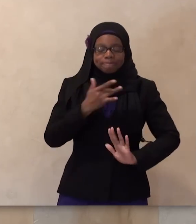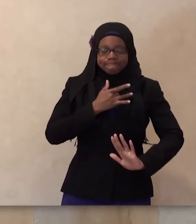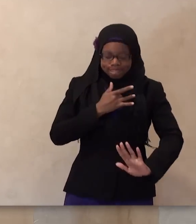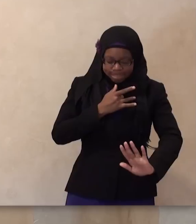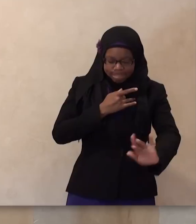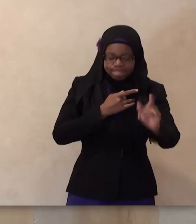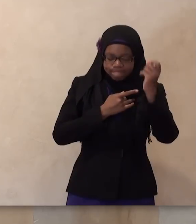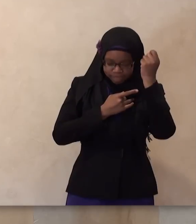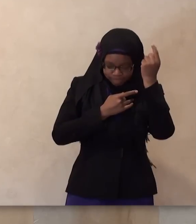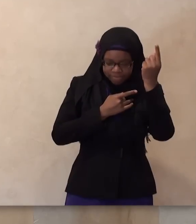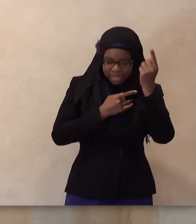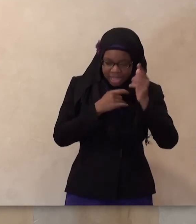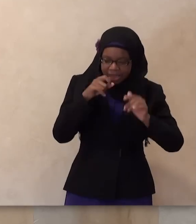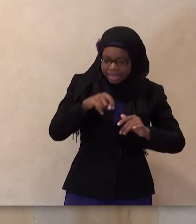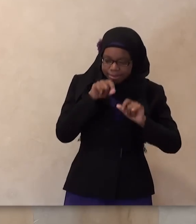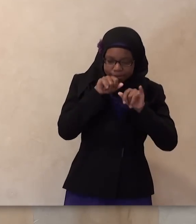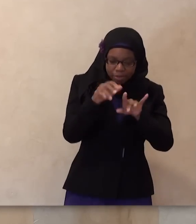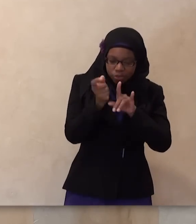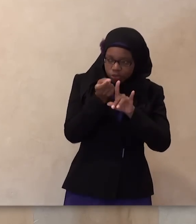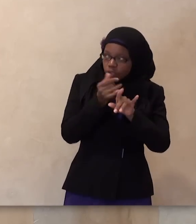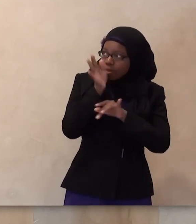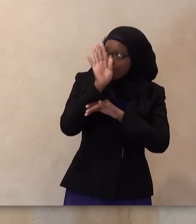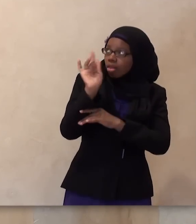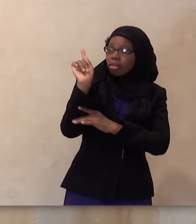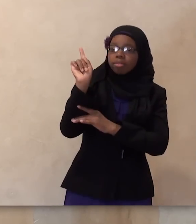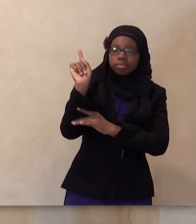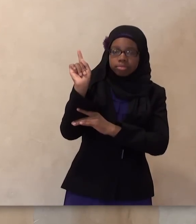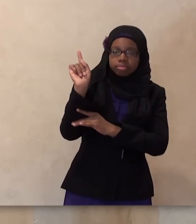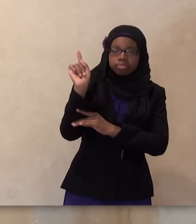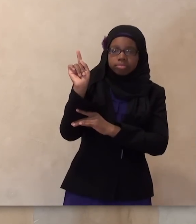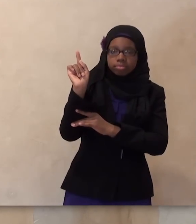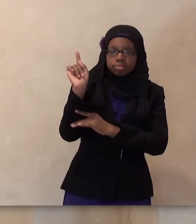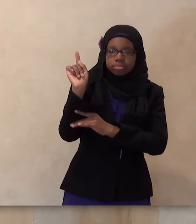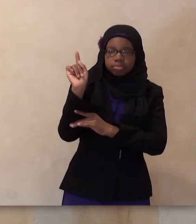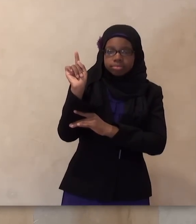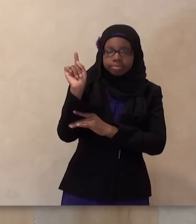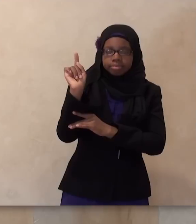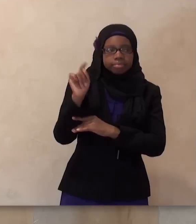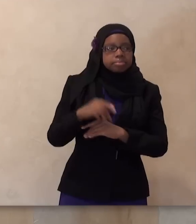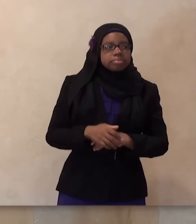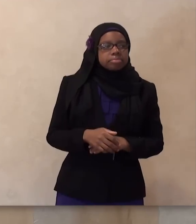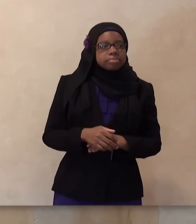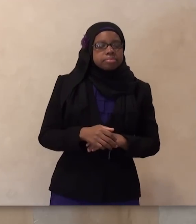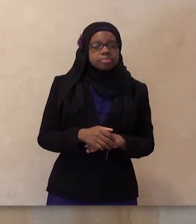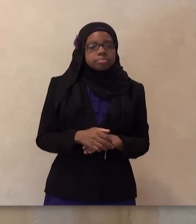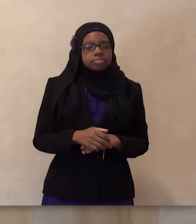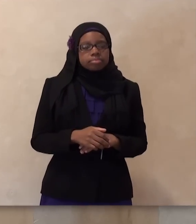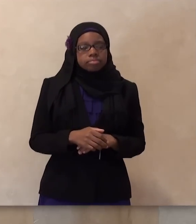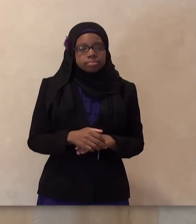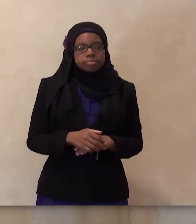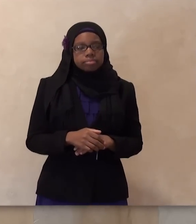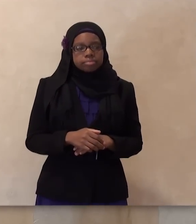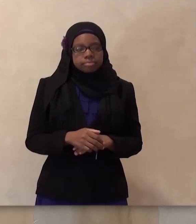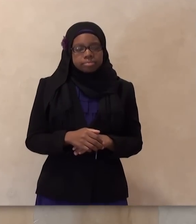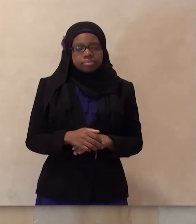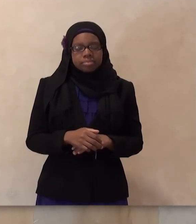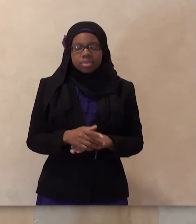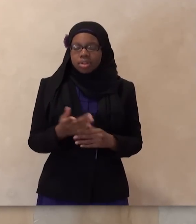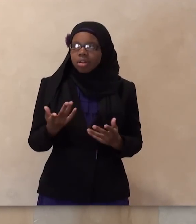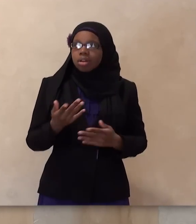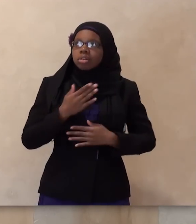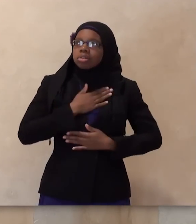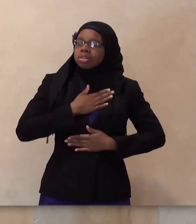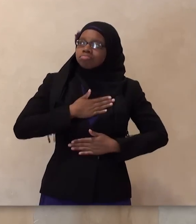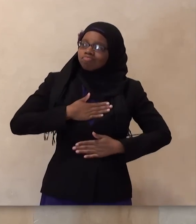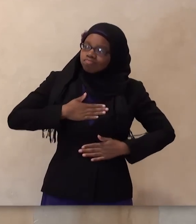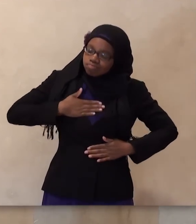wa ta'ala, and he is recognizing it. He is testifying it and he loves it, that it is